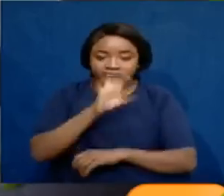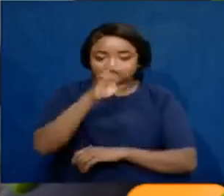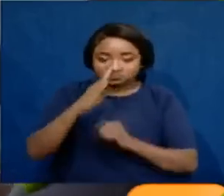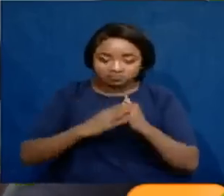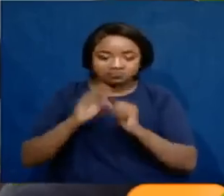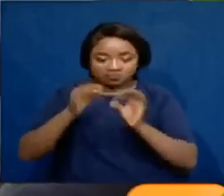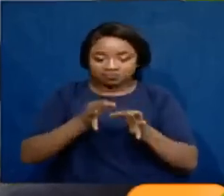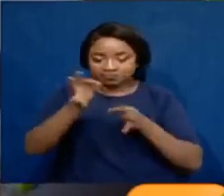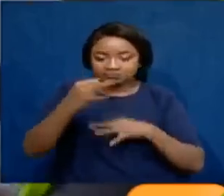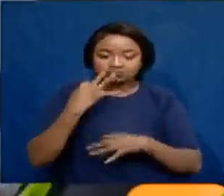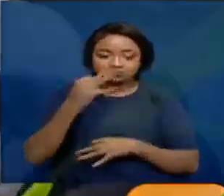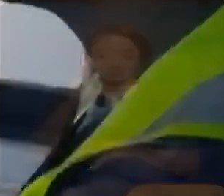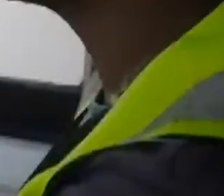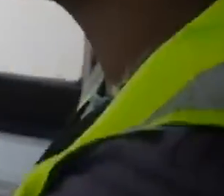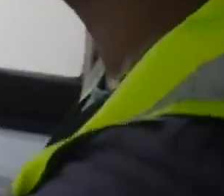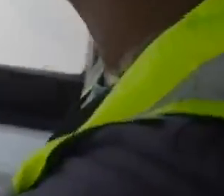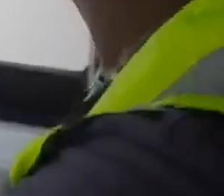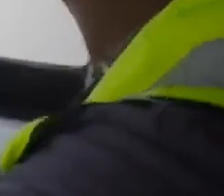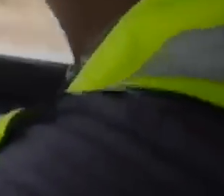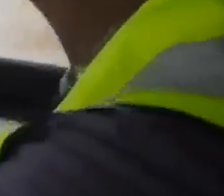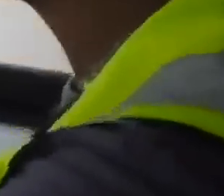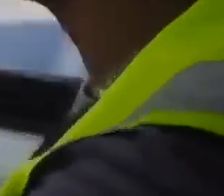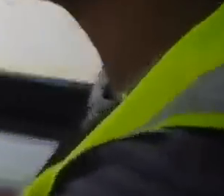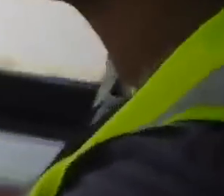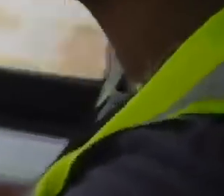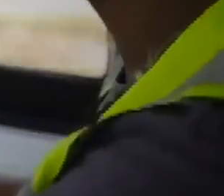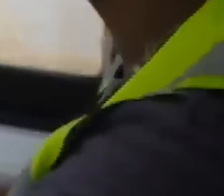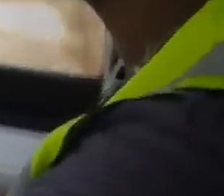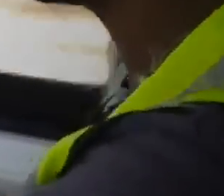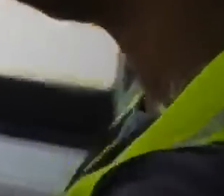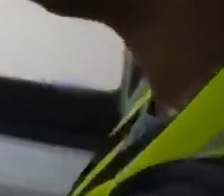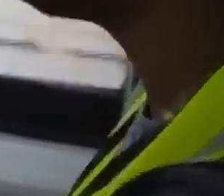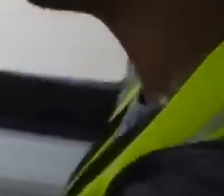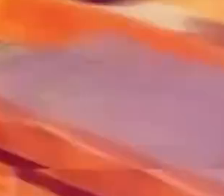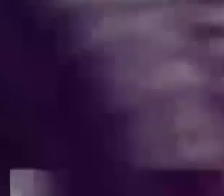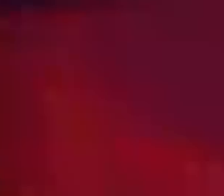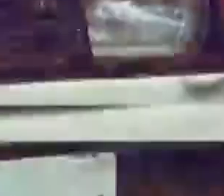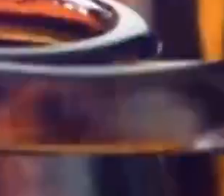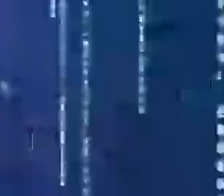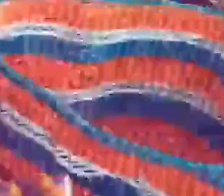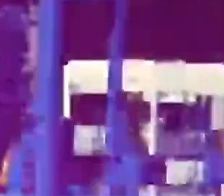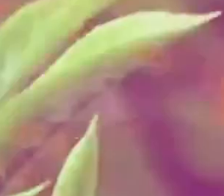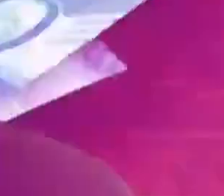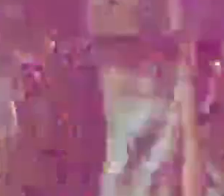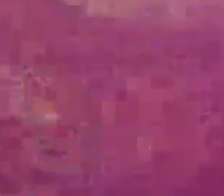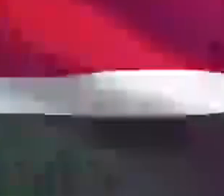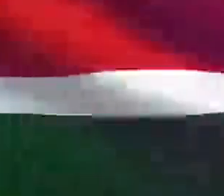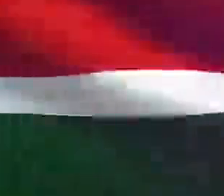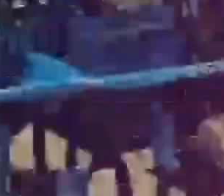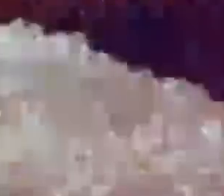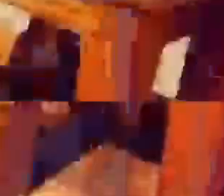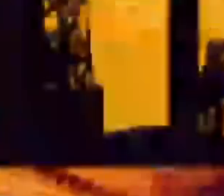Chweya, Made in Kenya, Citizen TV.